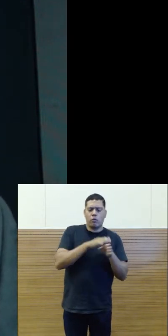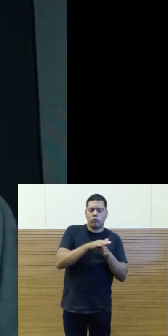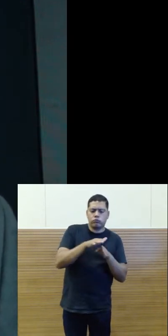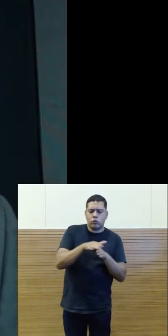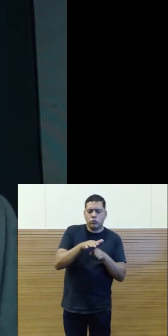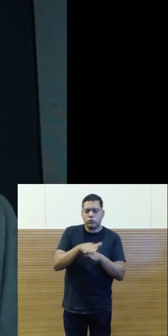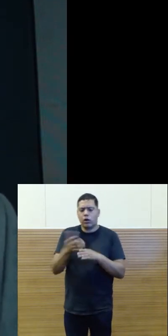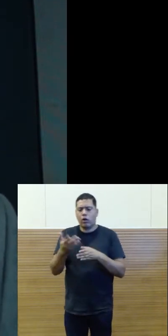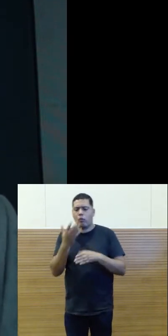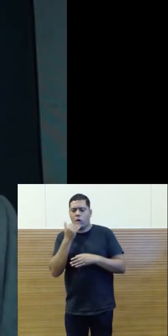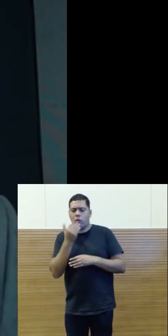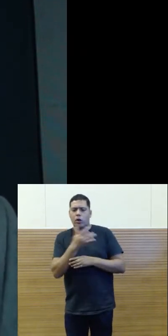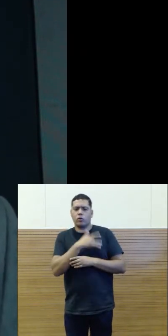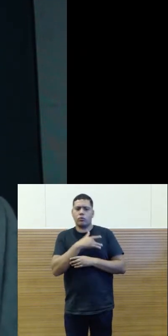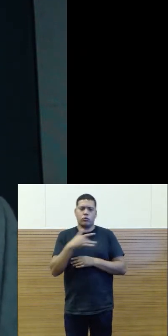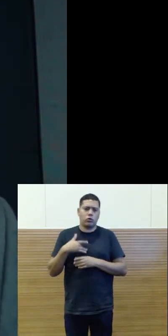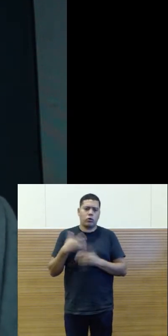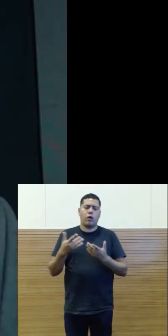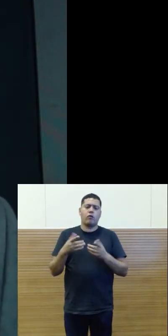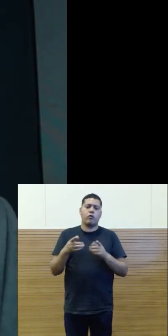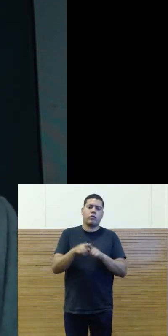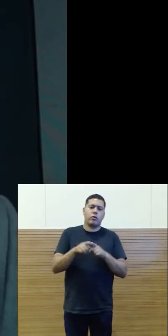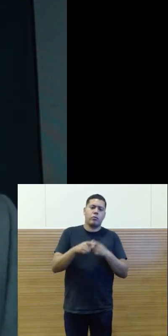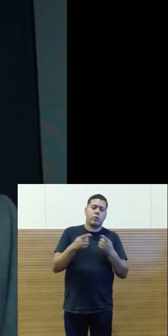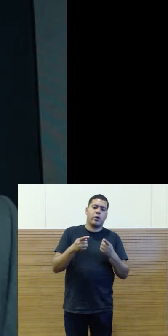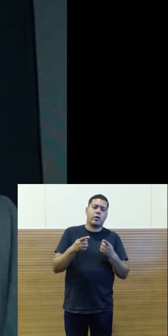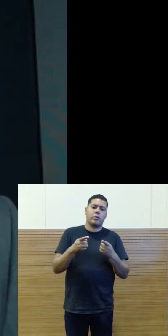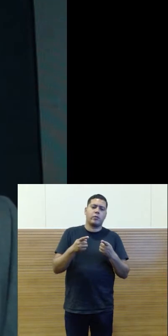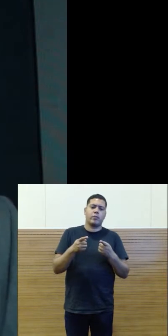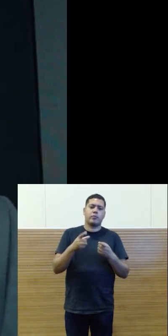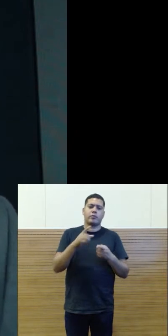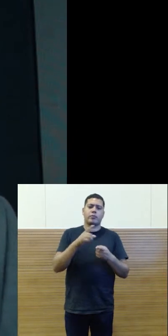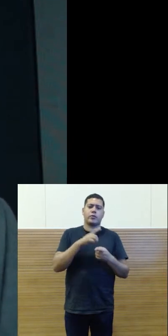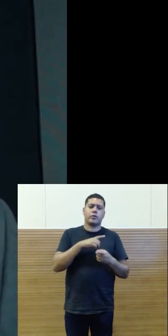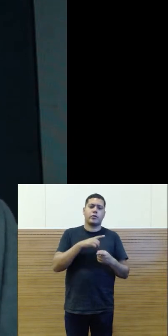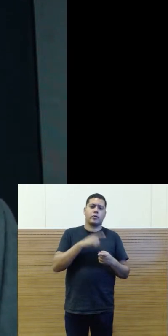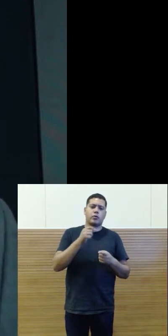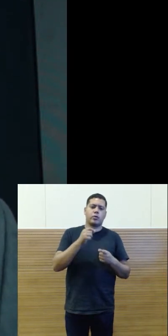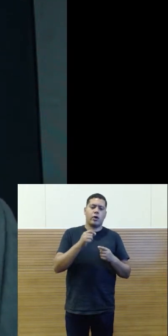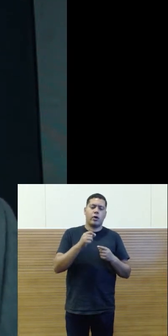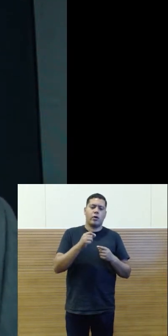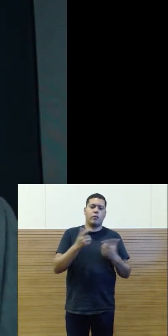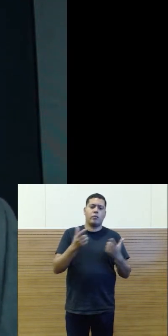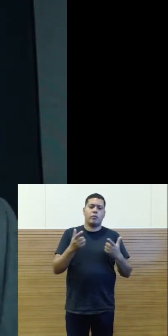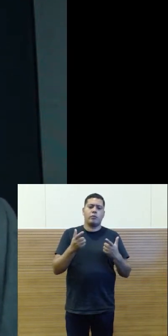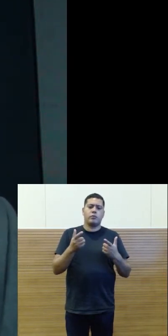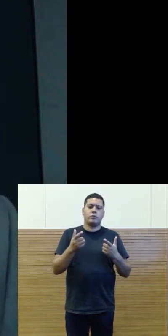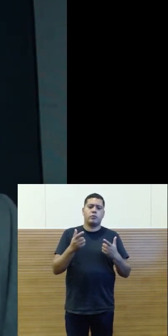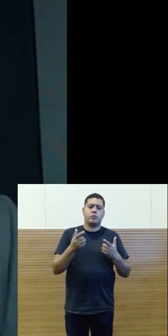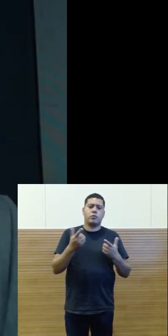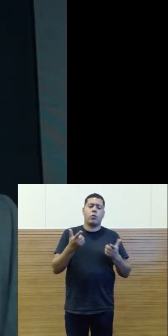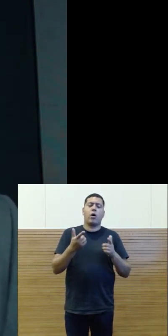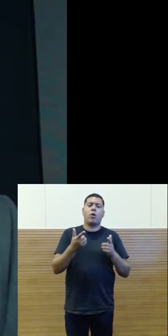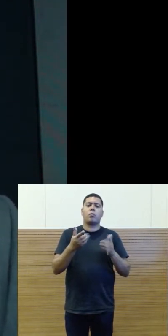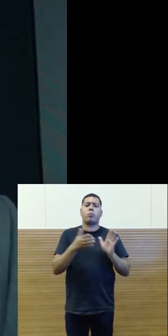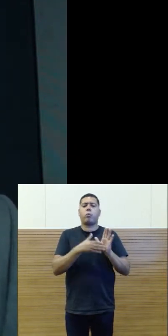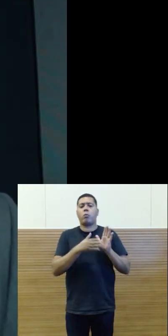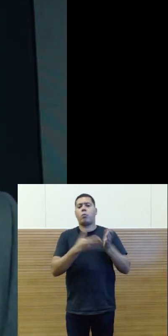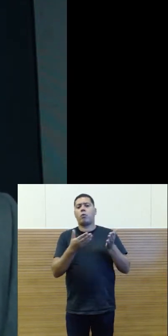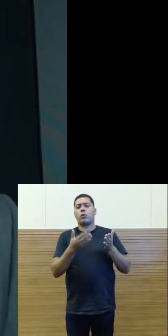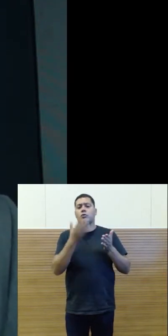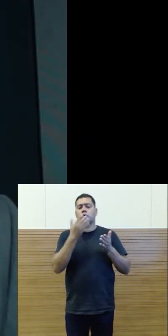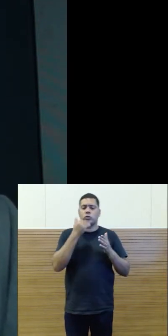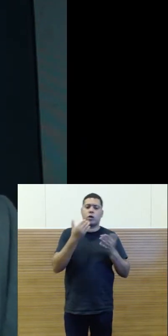reason for the recommendations of a healthy food nutrition should take into consideration the purpose of